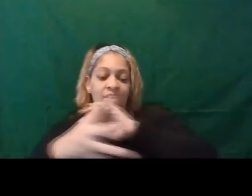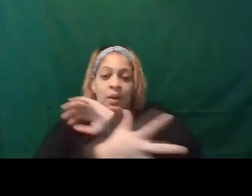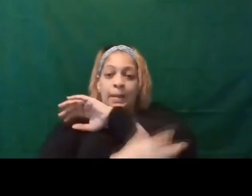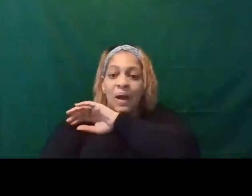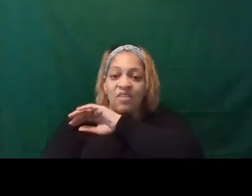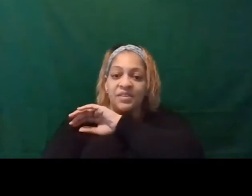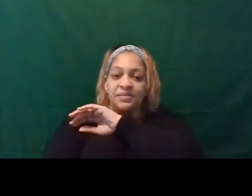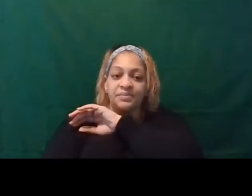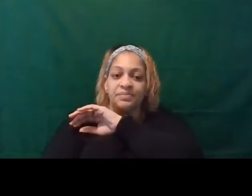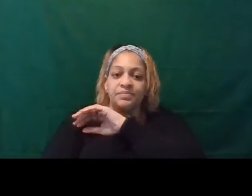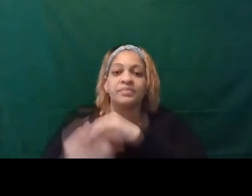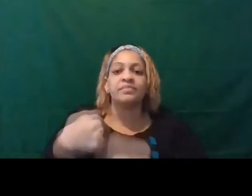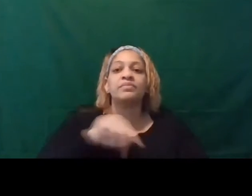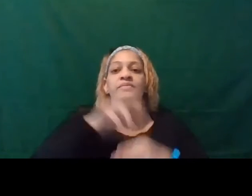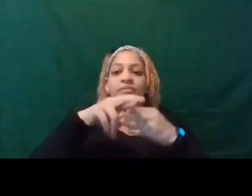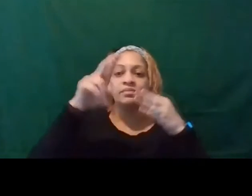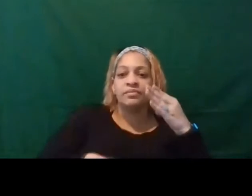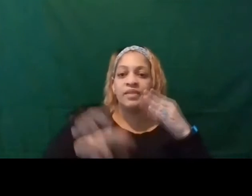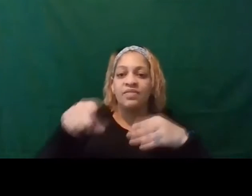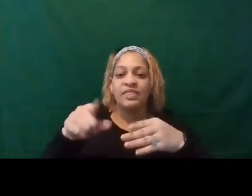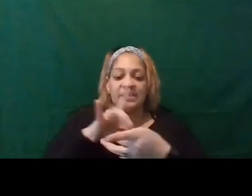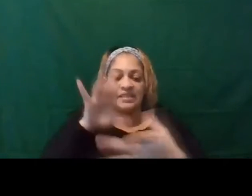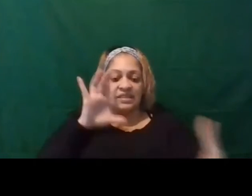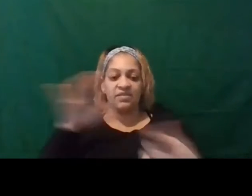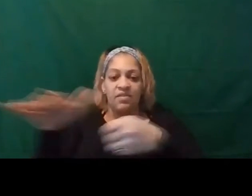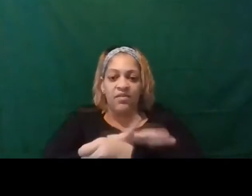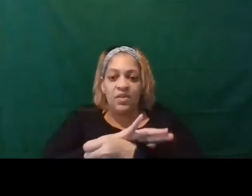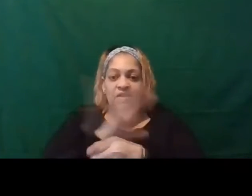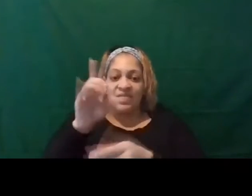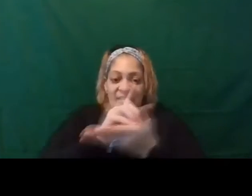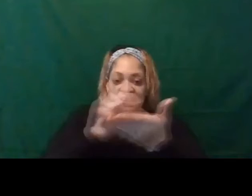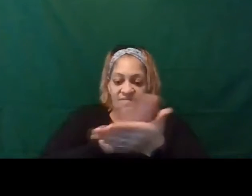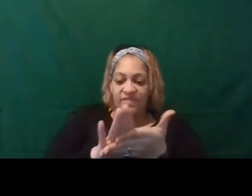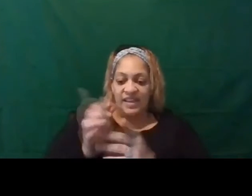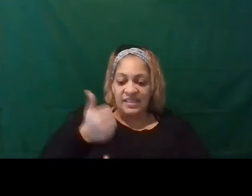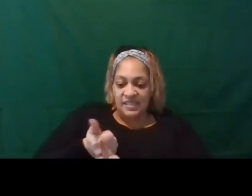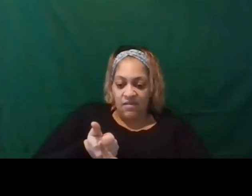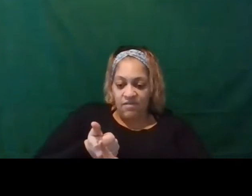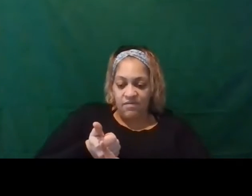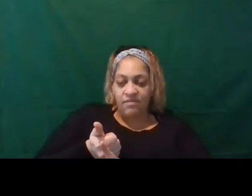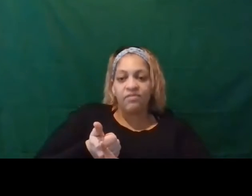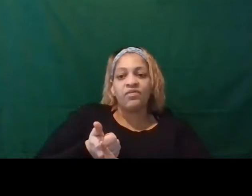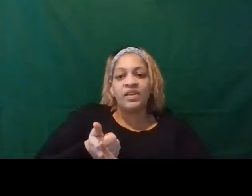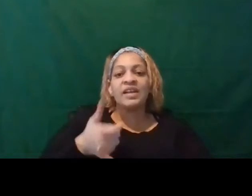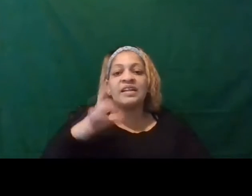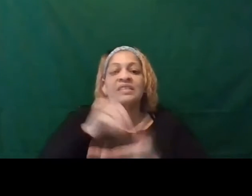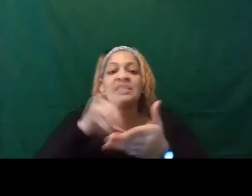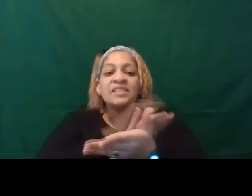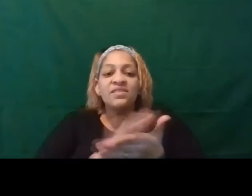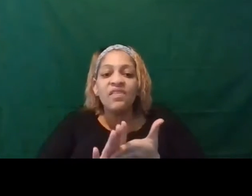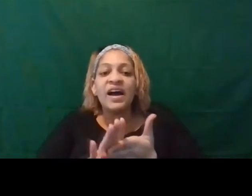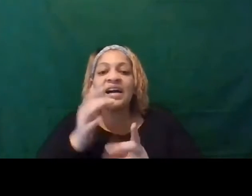are results of being disconnected from the fullness of this divine self, which I add on, this divine